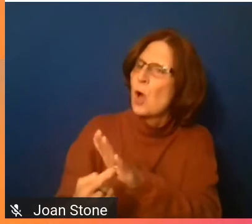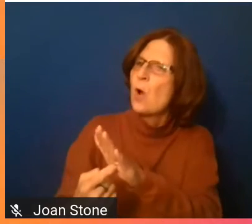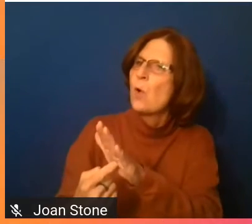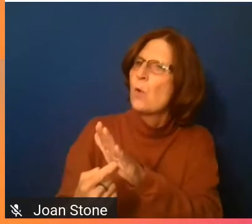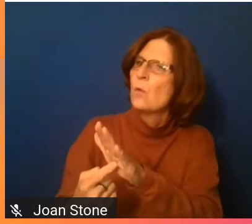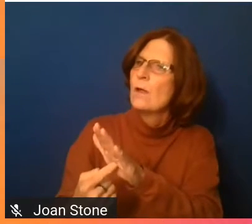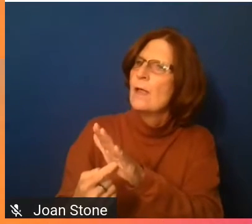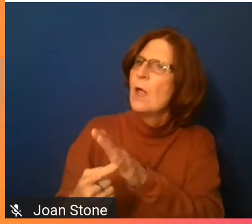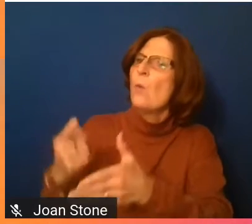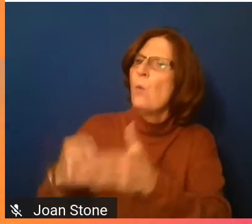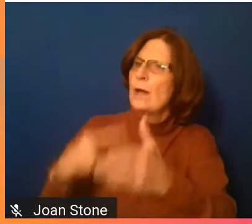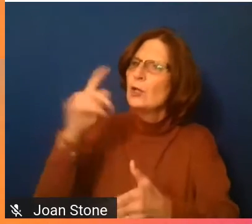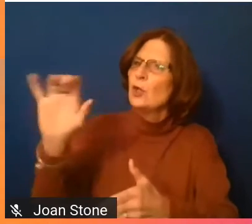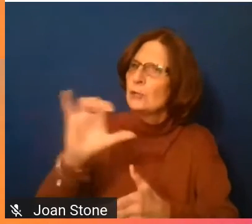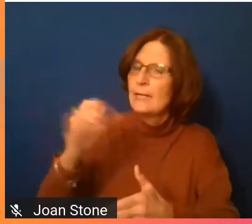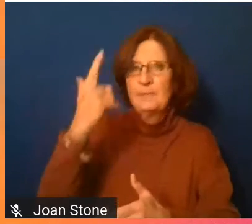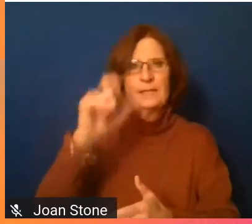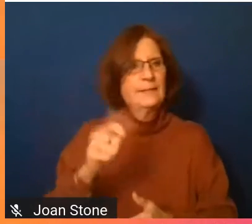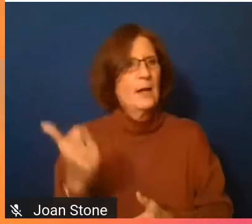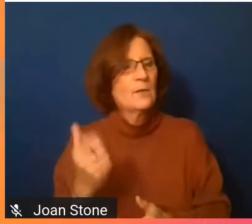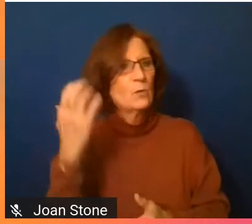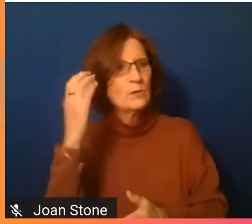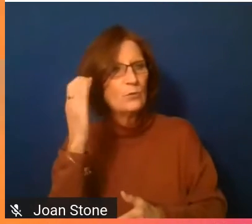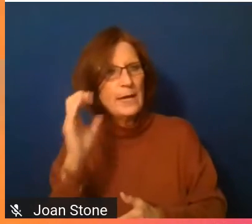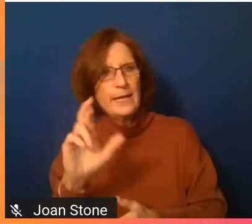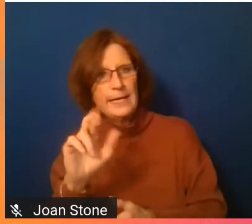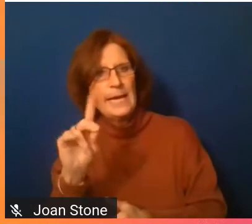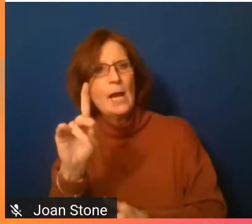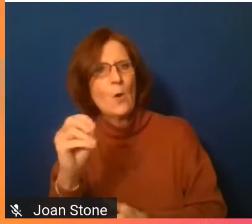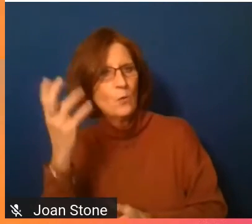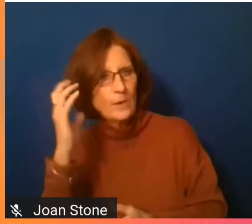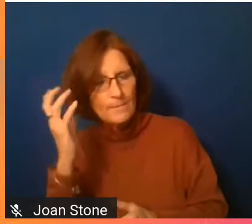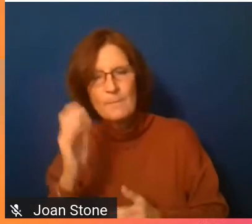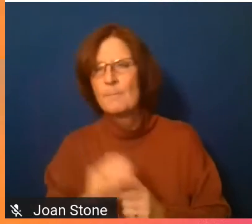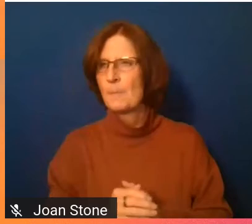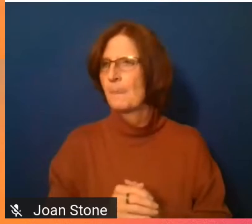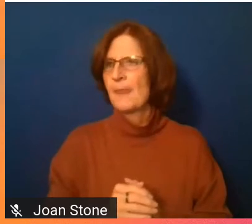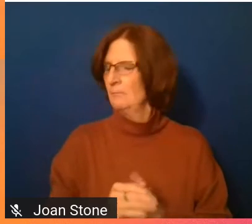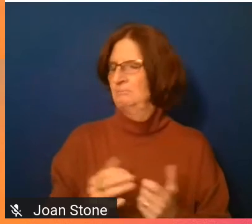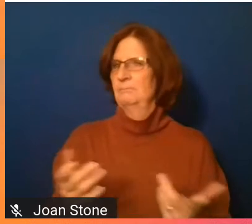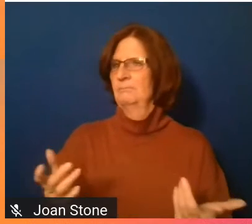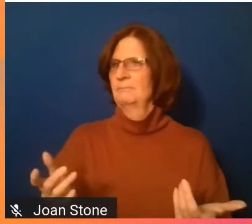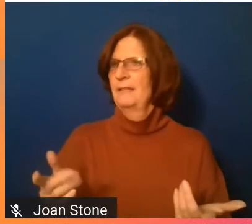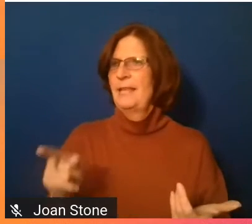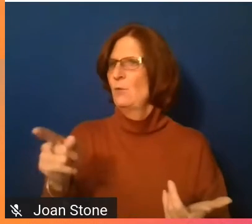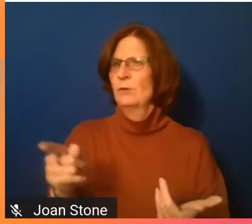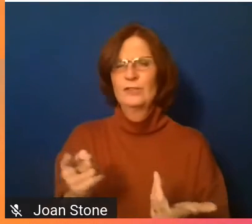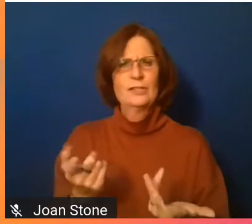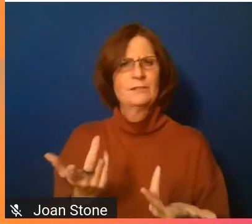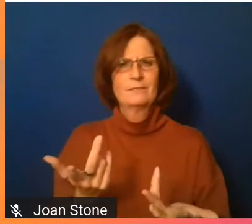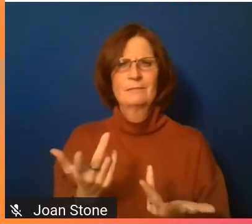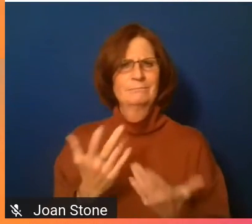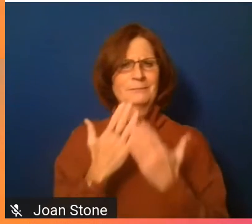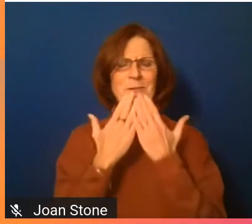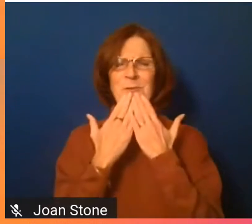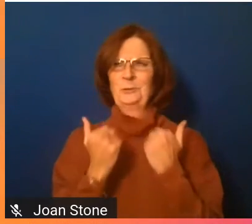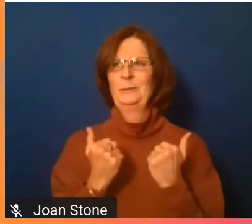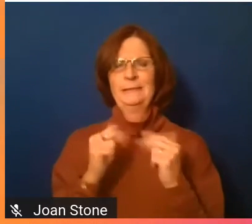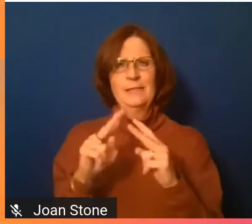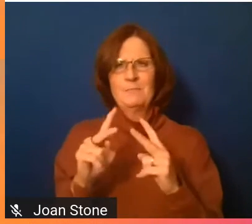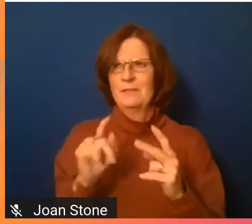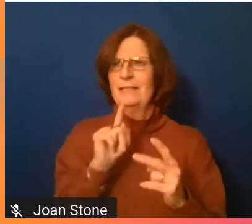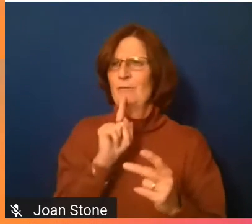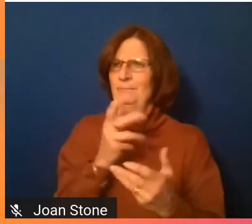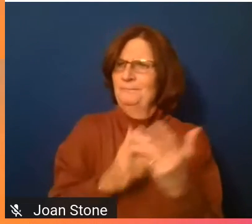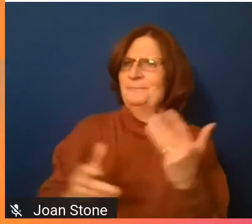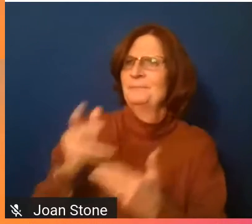started hanging out with them. But more than anything, I just discovered that they were a really lovely, sweet couple. And I loved the just being around them.